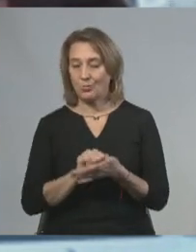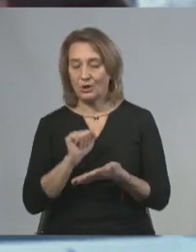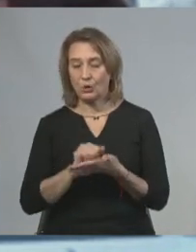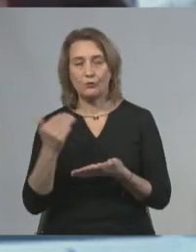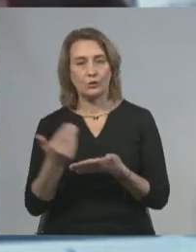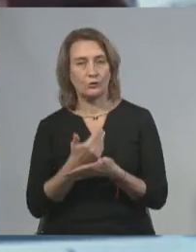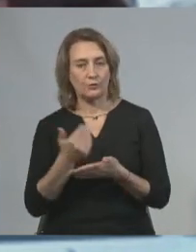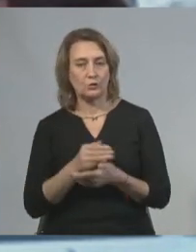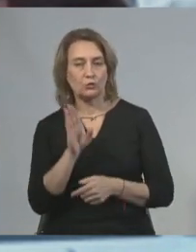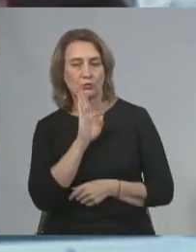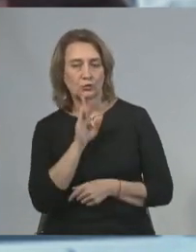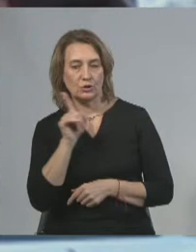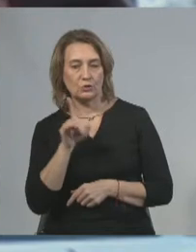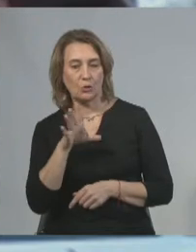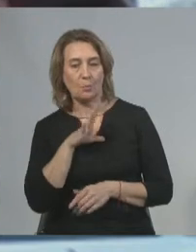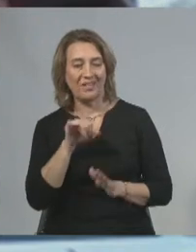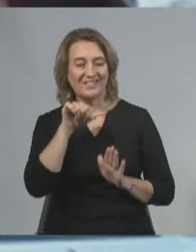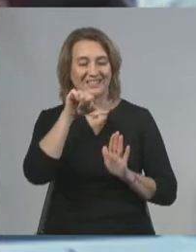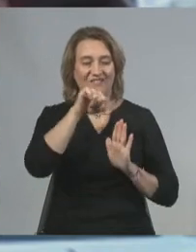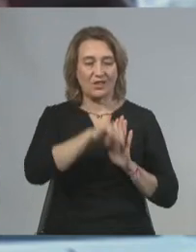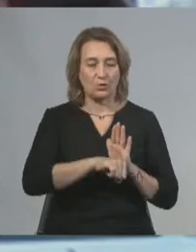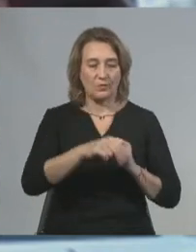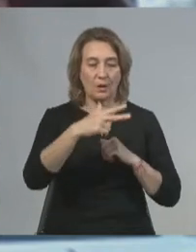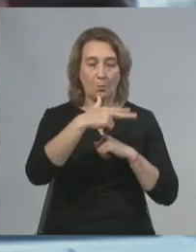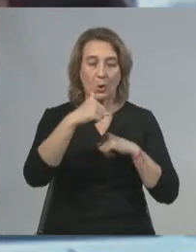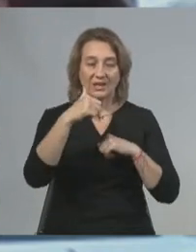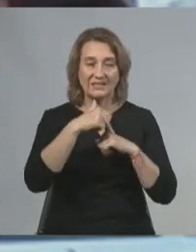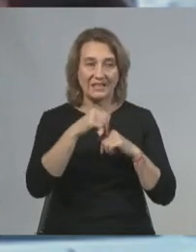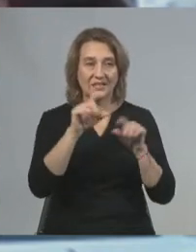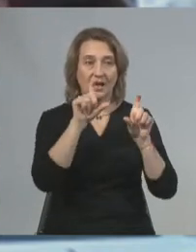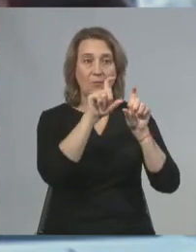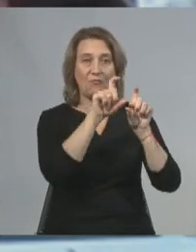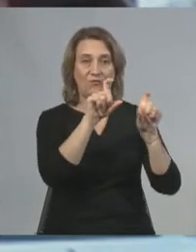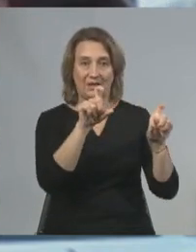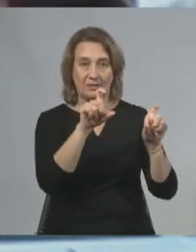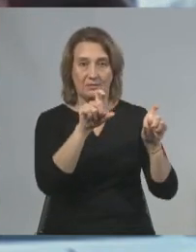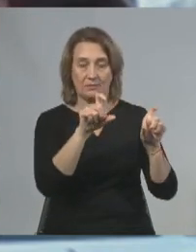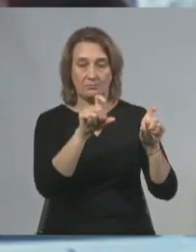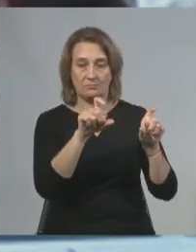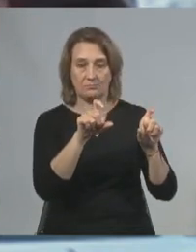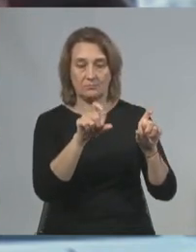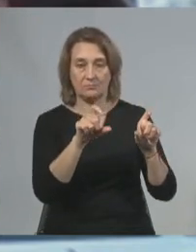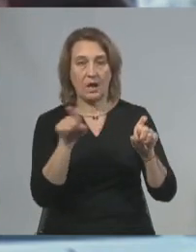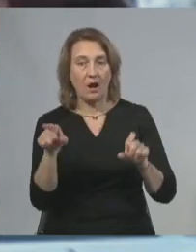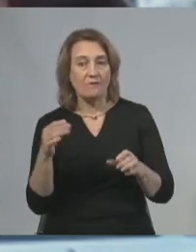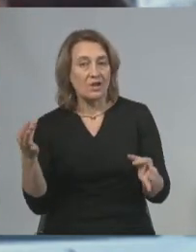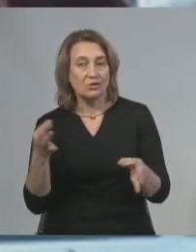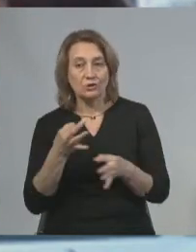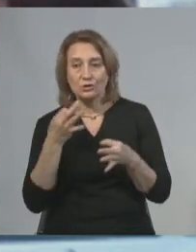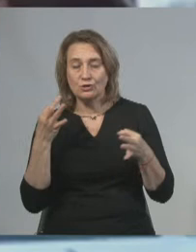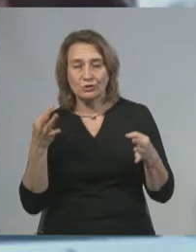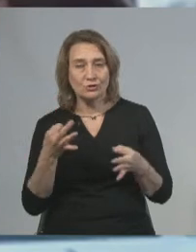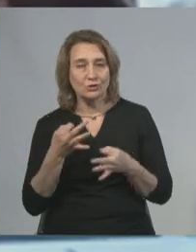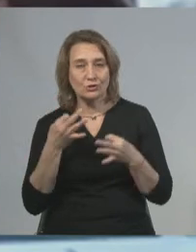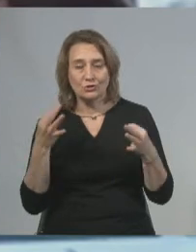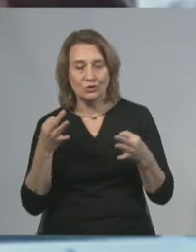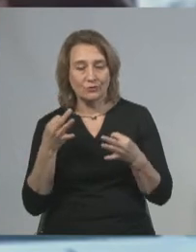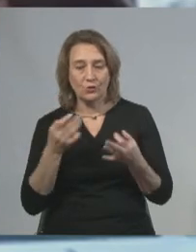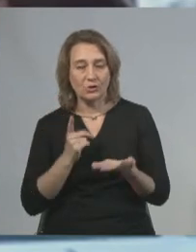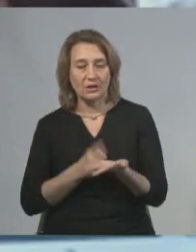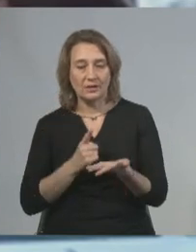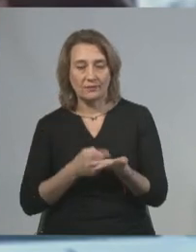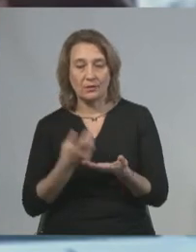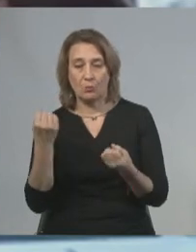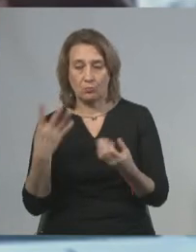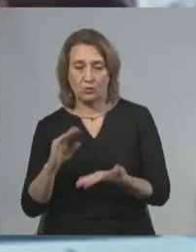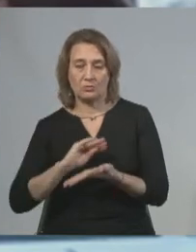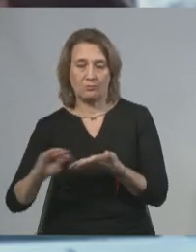give you didn't give enough information you didn't make you didn't make an impact of course on the other side you have to be very careful